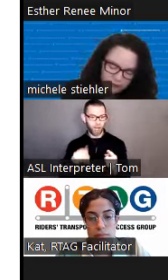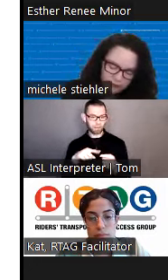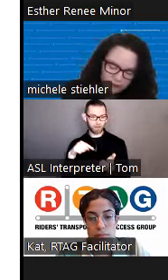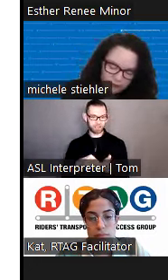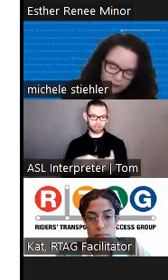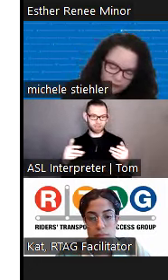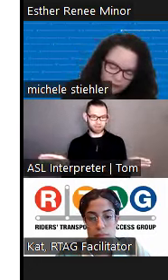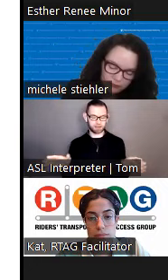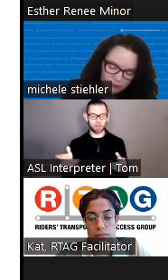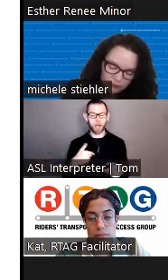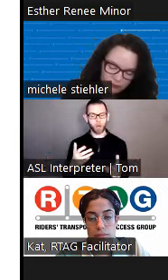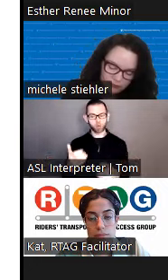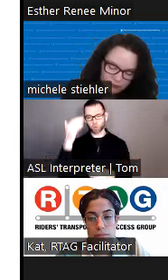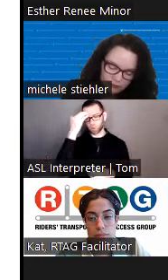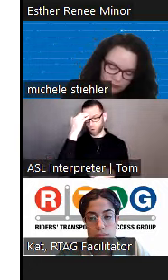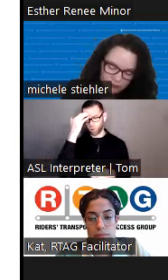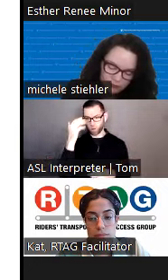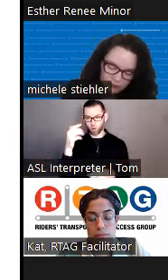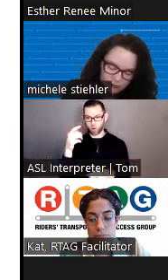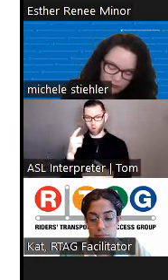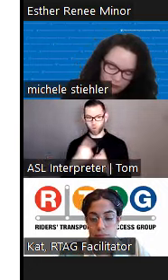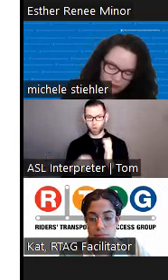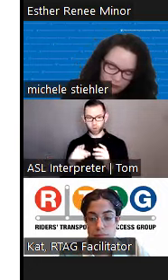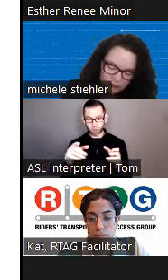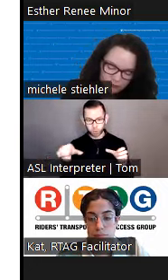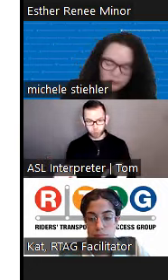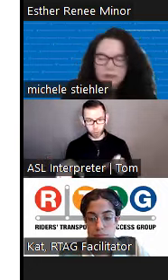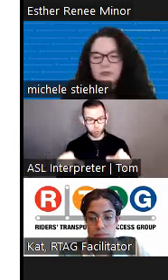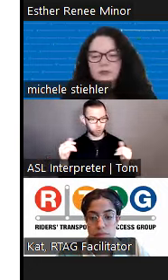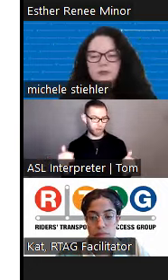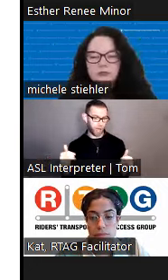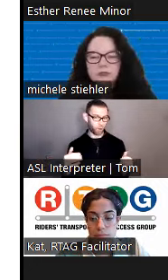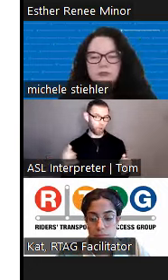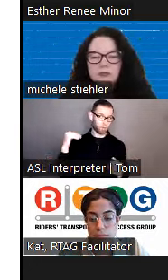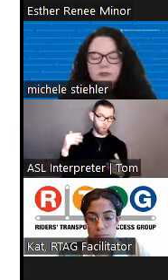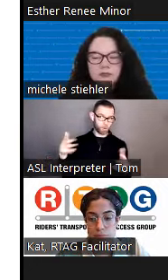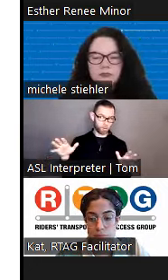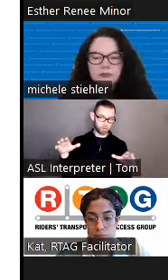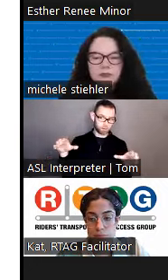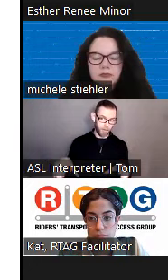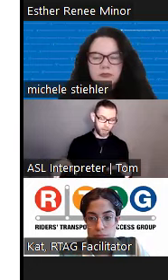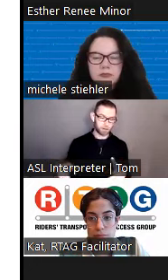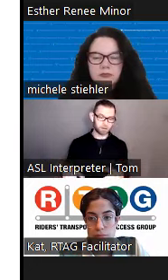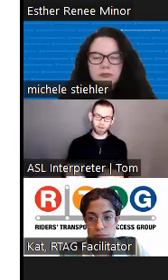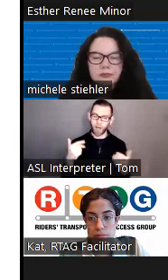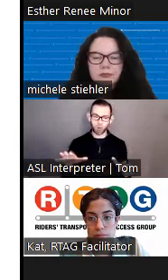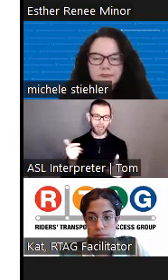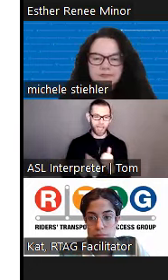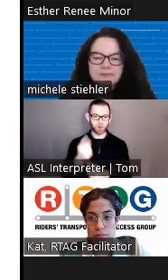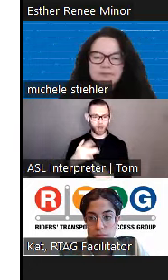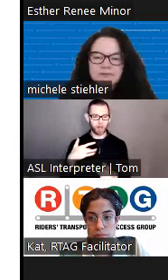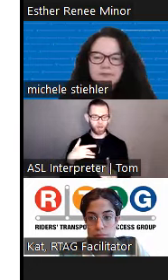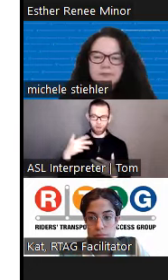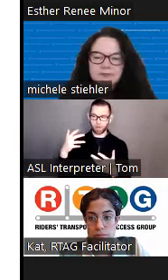to know what has been done or is being done so that no one has to be treated rude